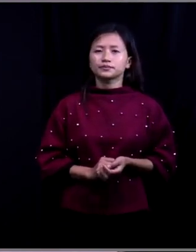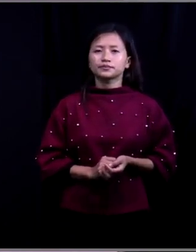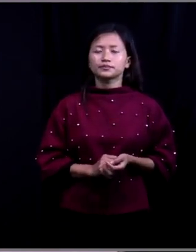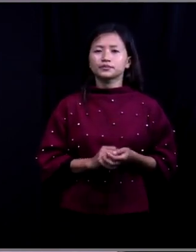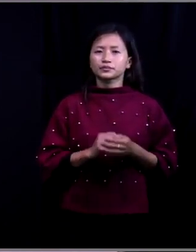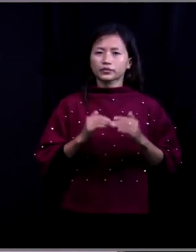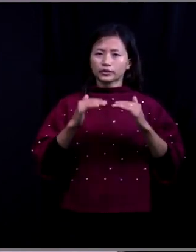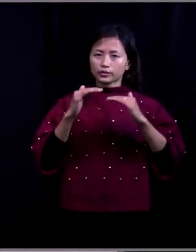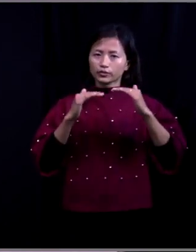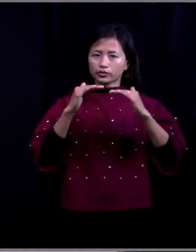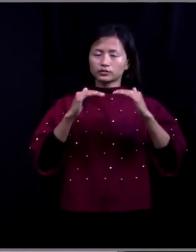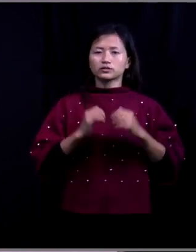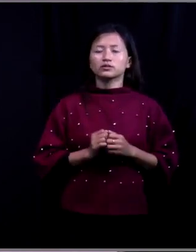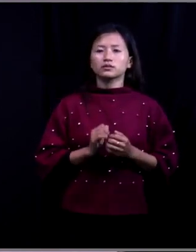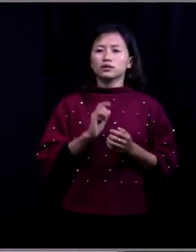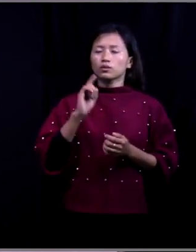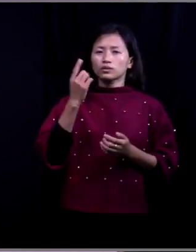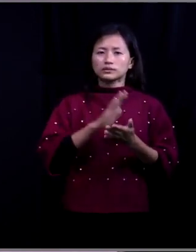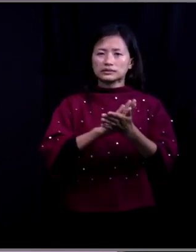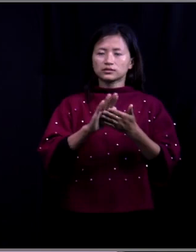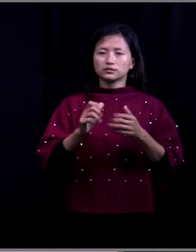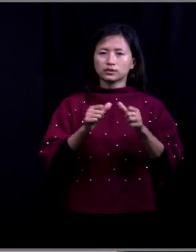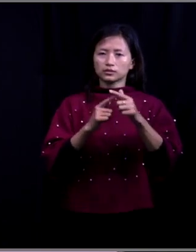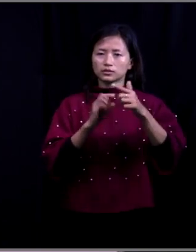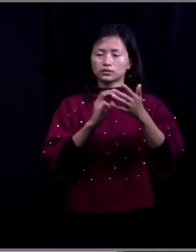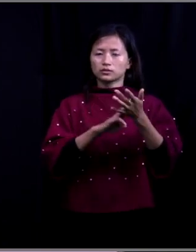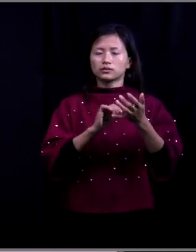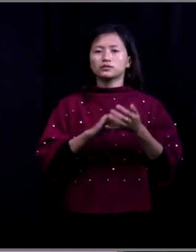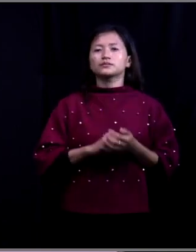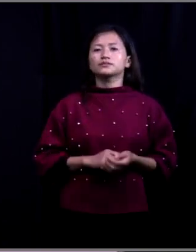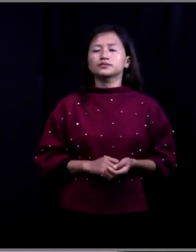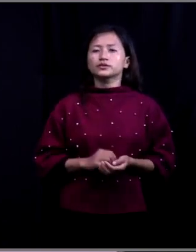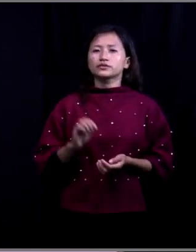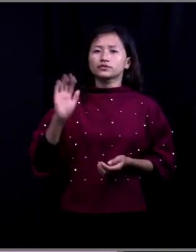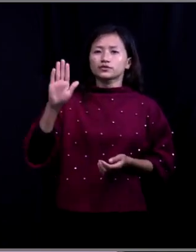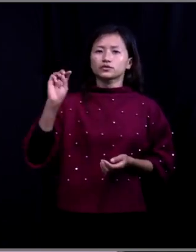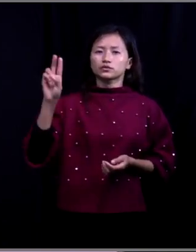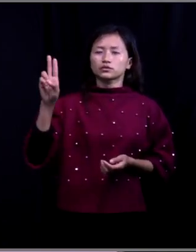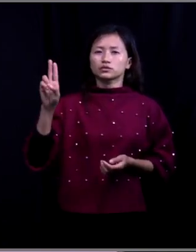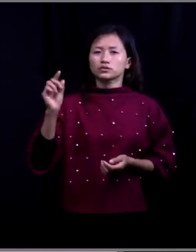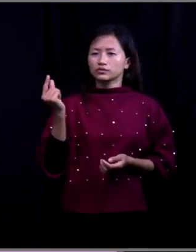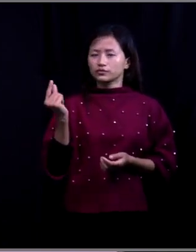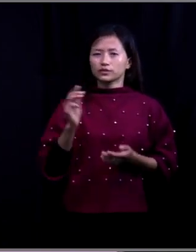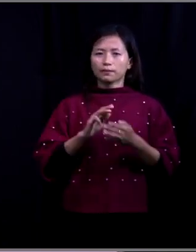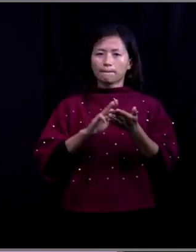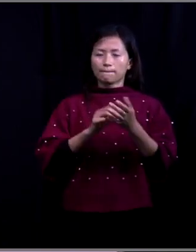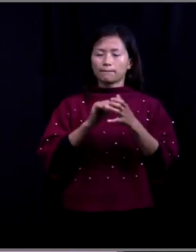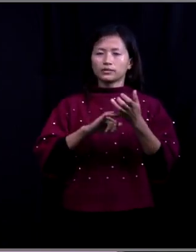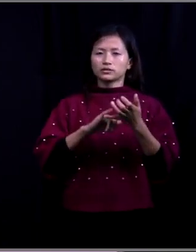be equivalent to 1 helium atom. So if we have 52 unified mass of